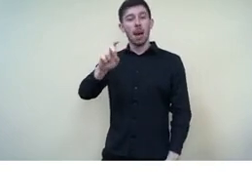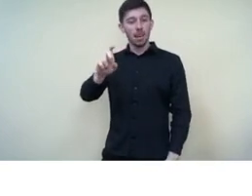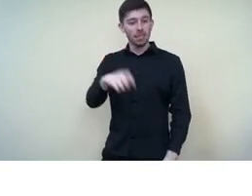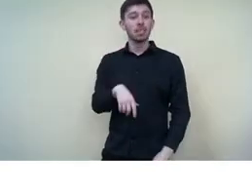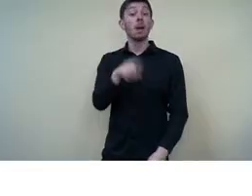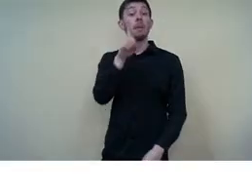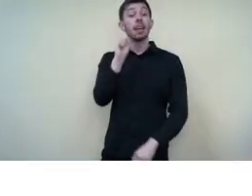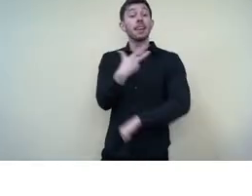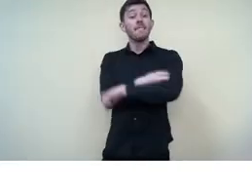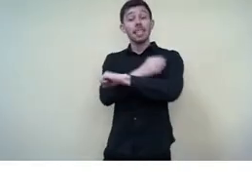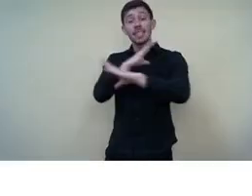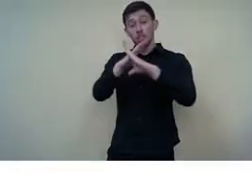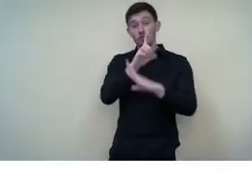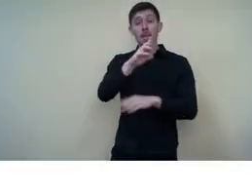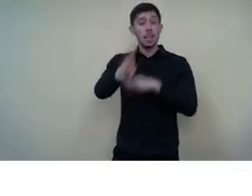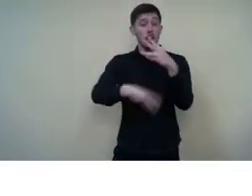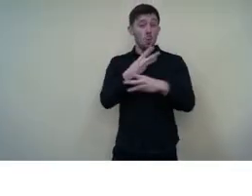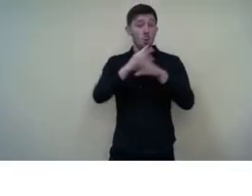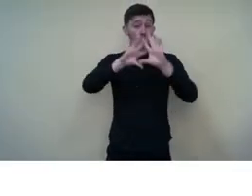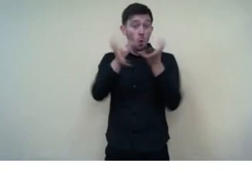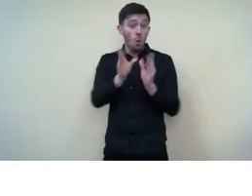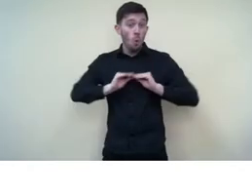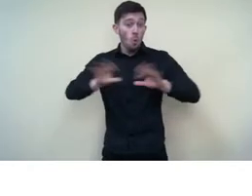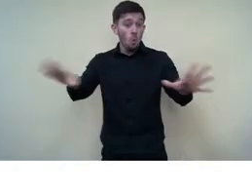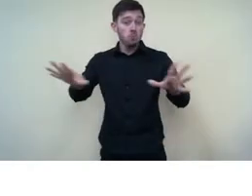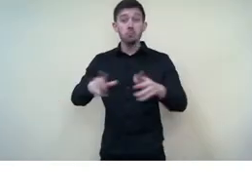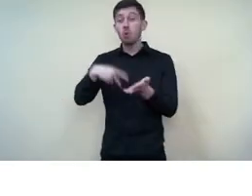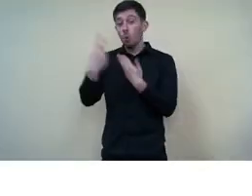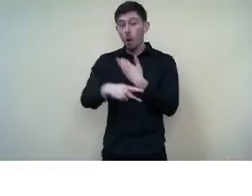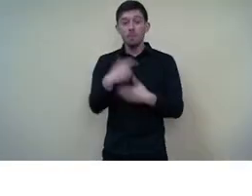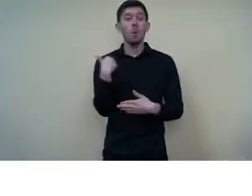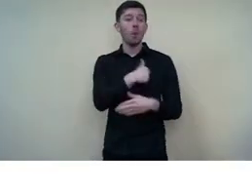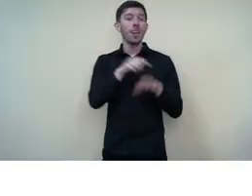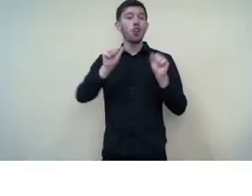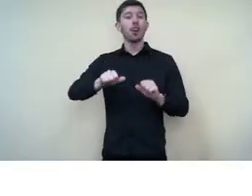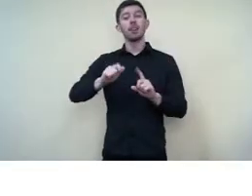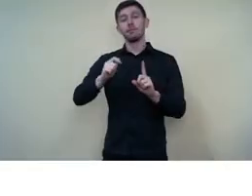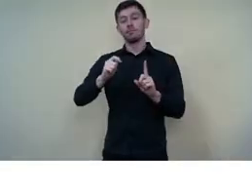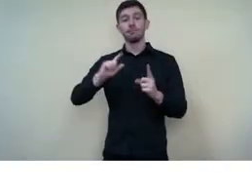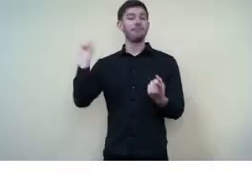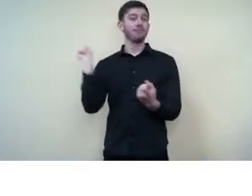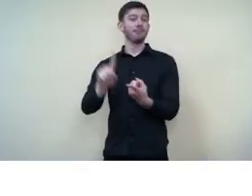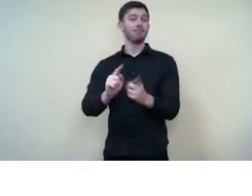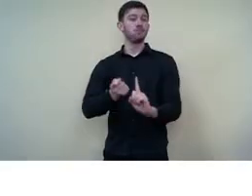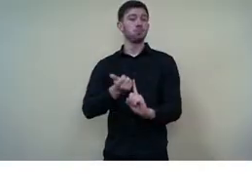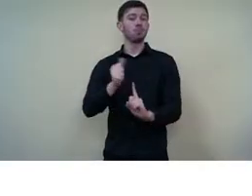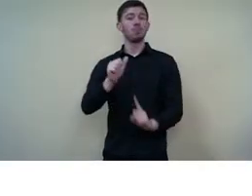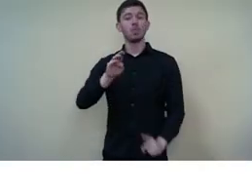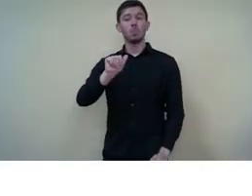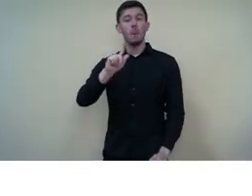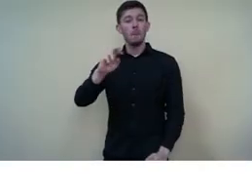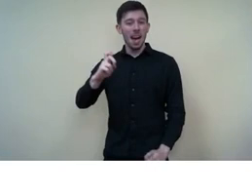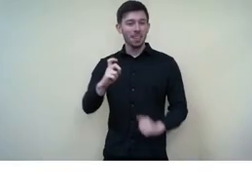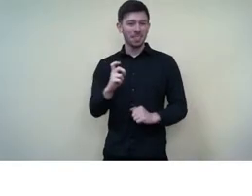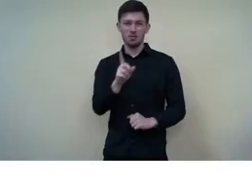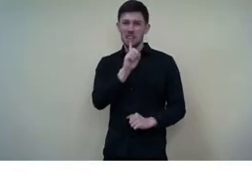a very worldwide inoculation program, we were able to eradicate smallpox. I don't think we even hear about it that much anymore.